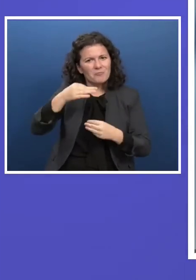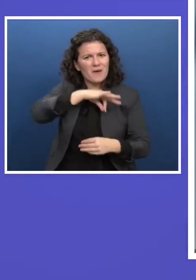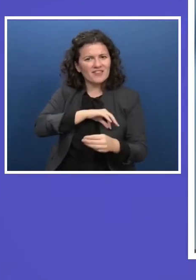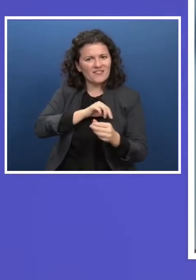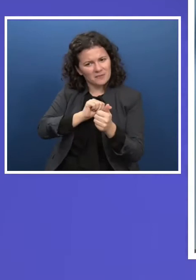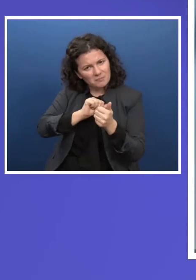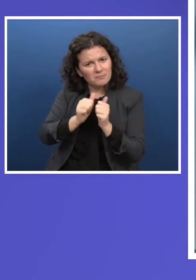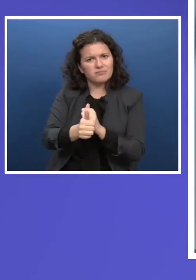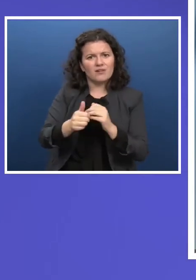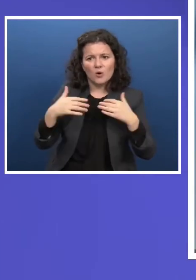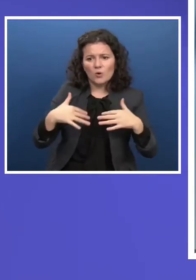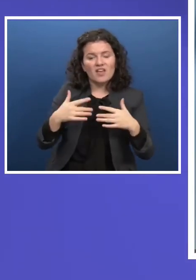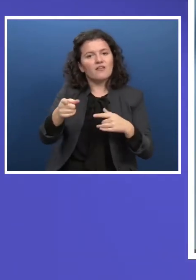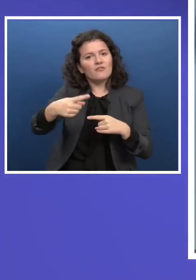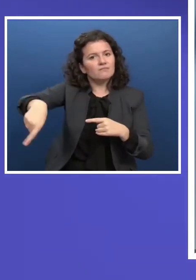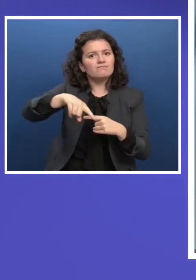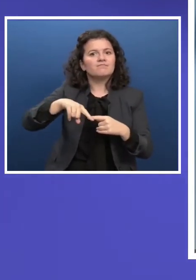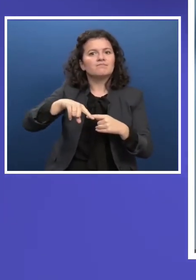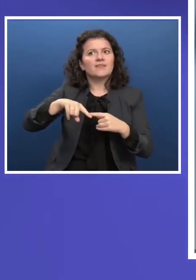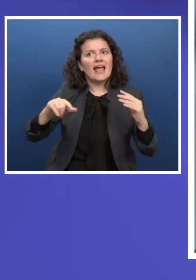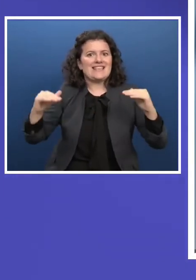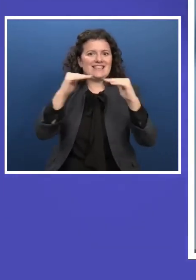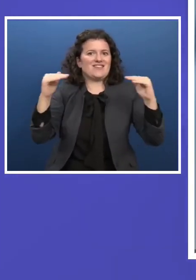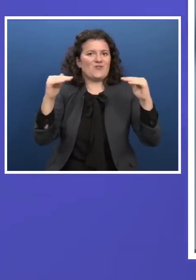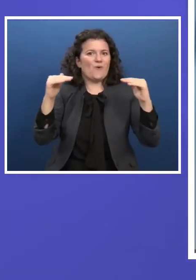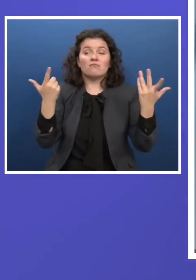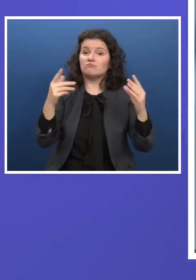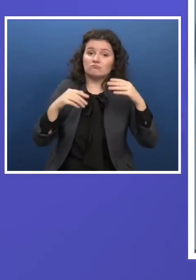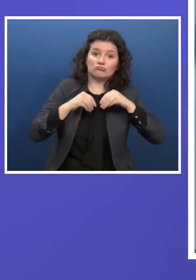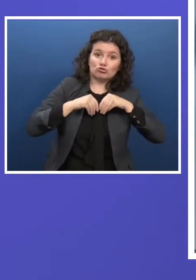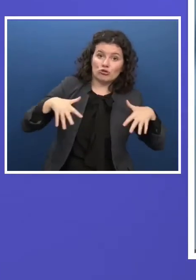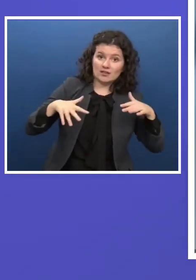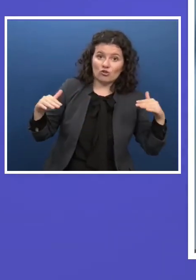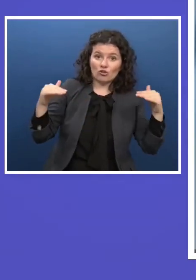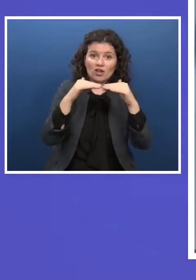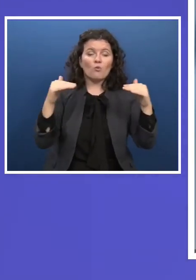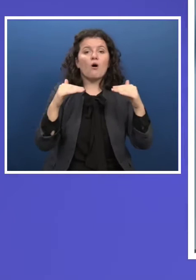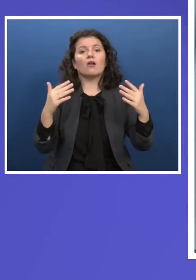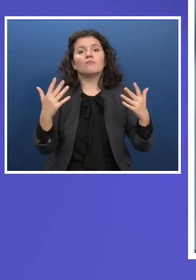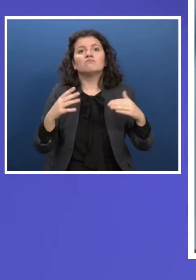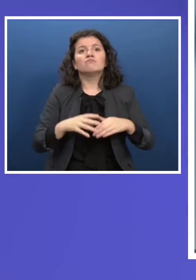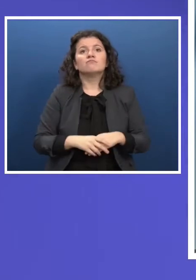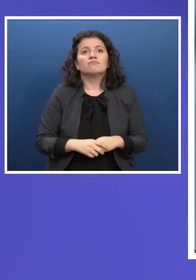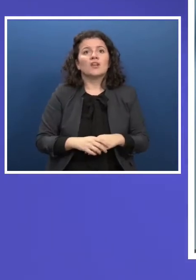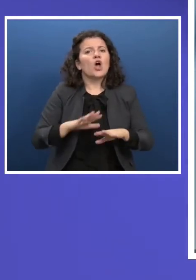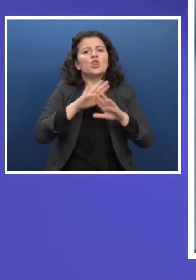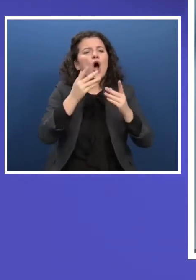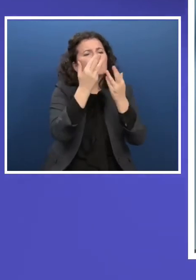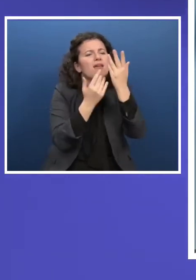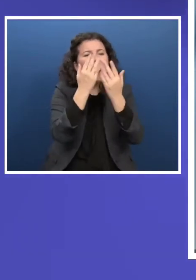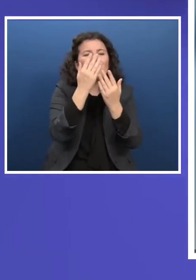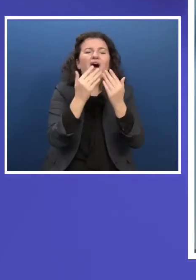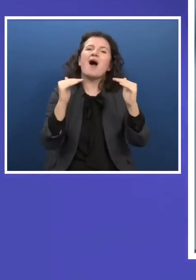equal leadership role. Not just a gender equality in terms of numbers, but in terms of really